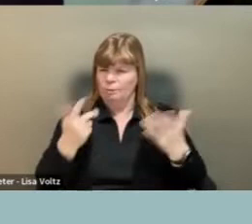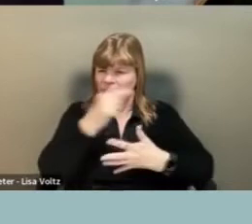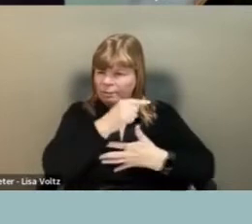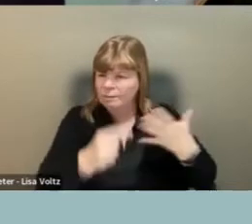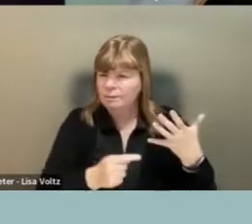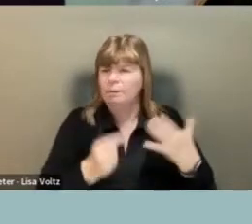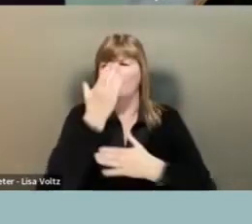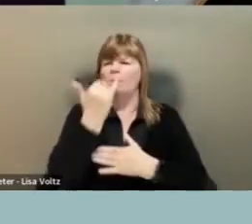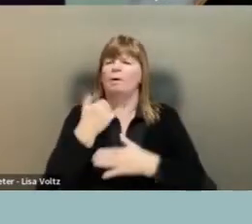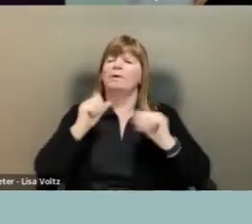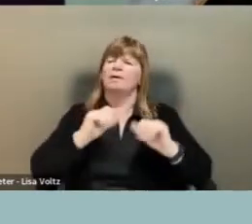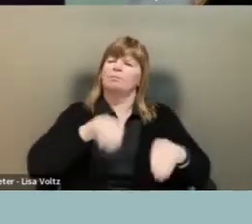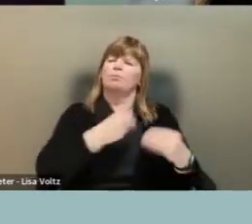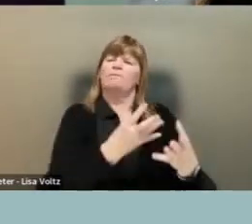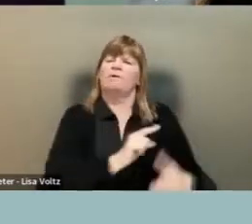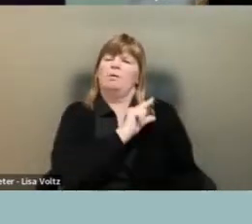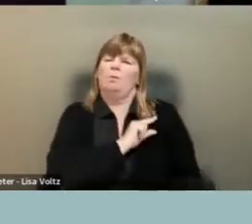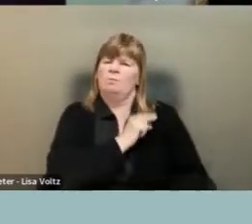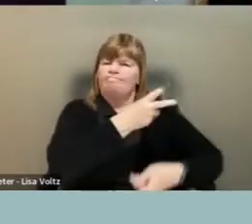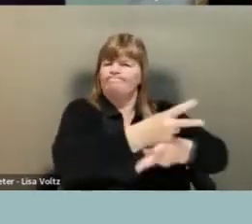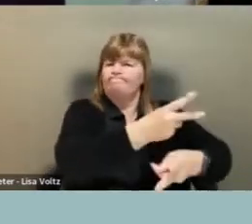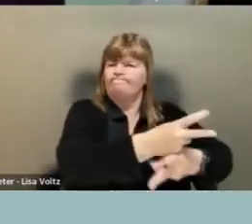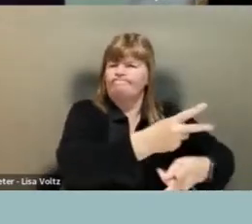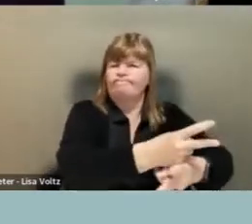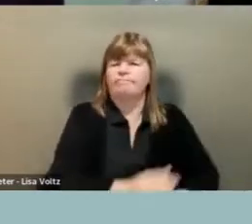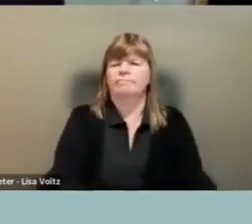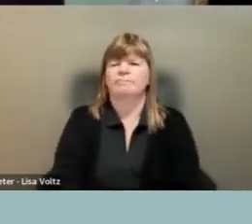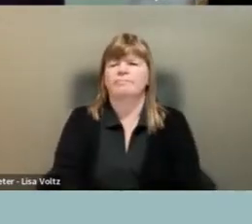so that you can provide that quality care.